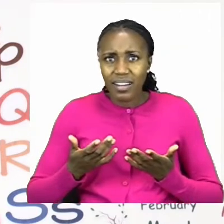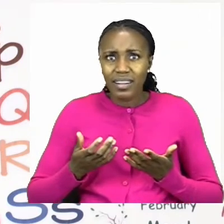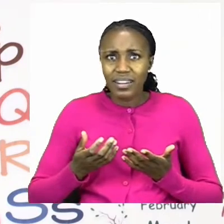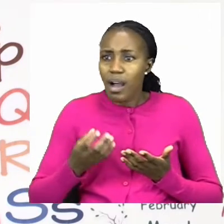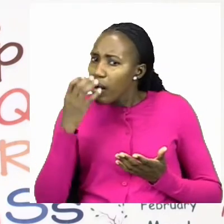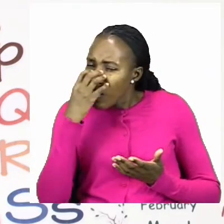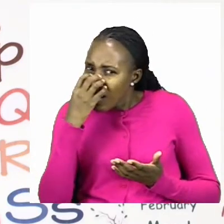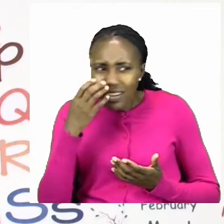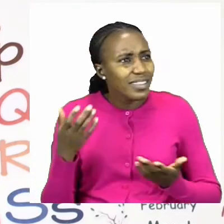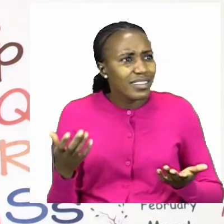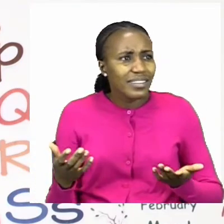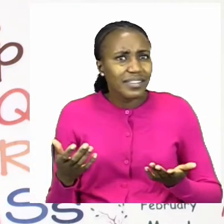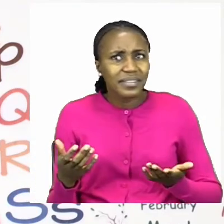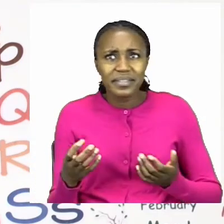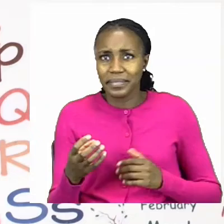Zoshi!